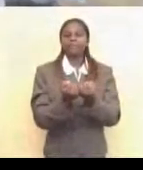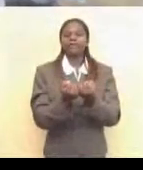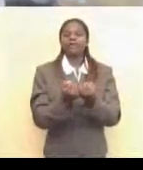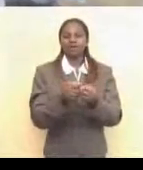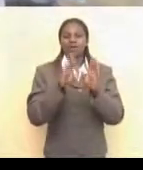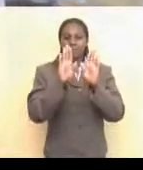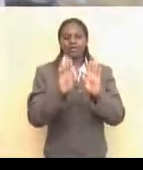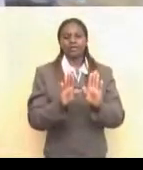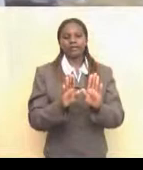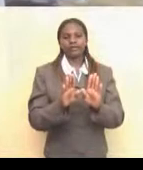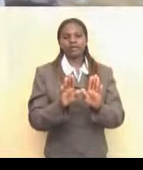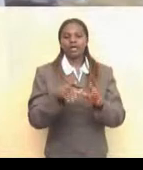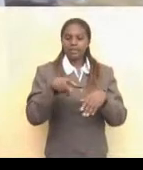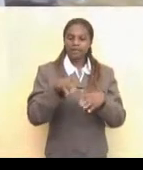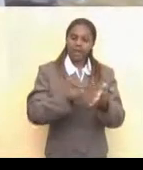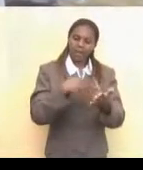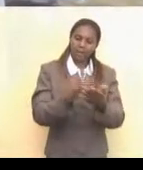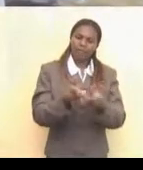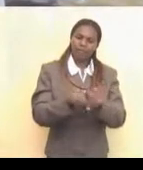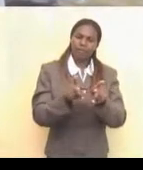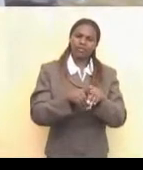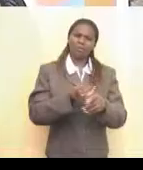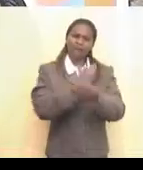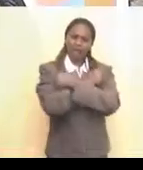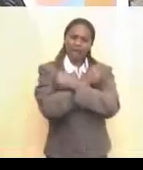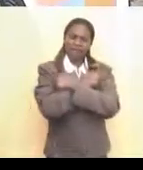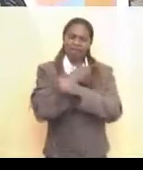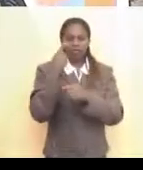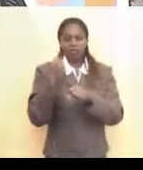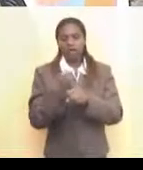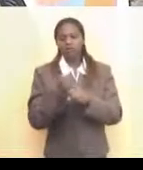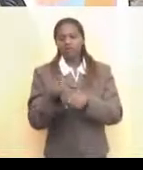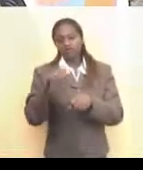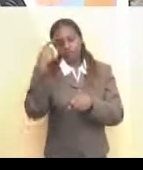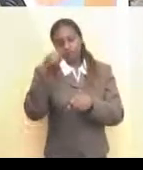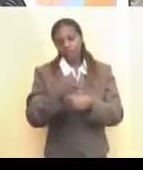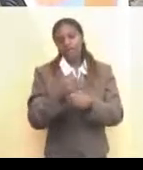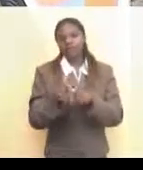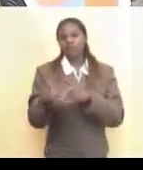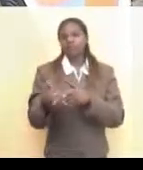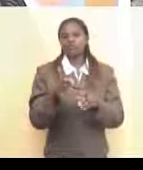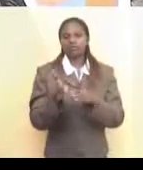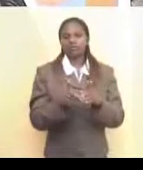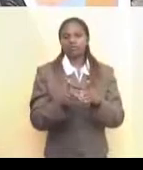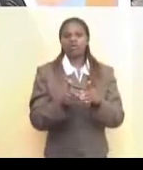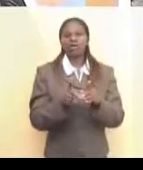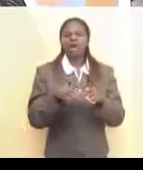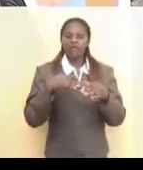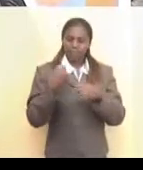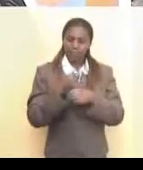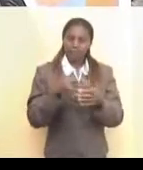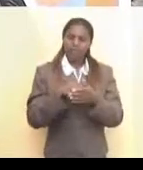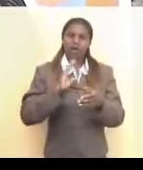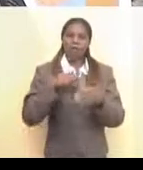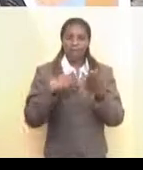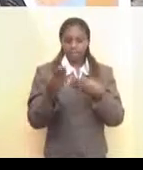in itself, because then they apply that passion towards the course of the work that we do. And we've made it our